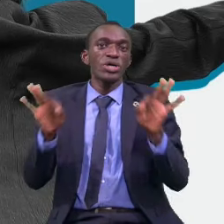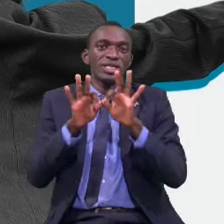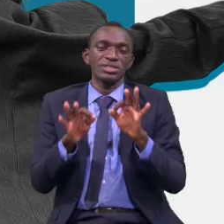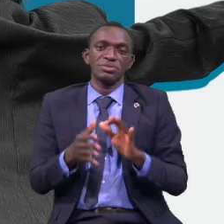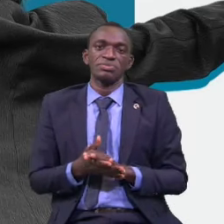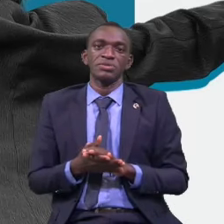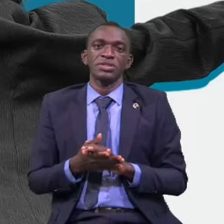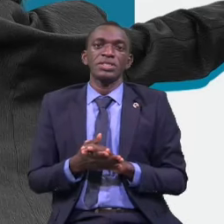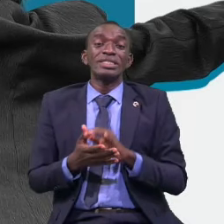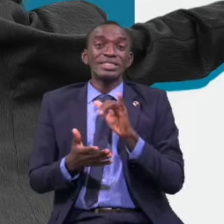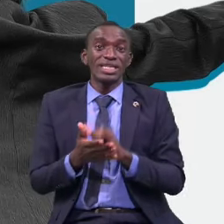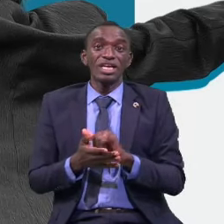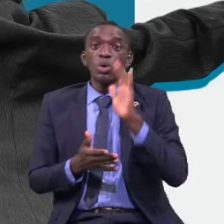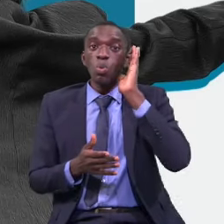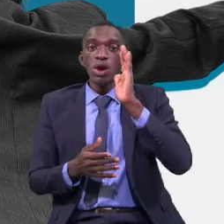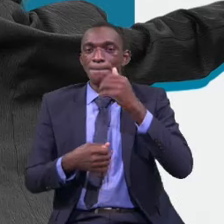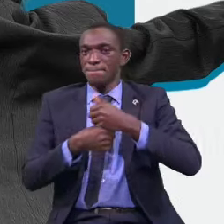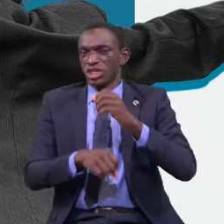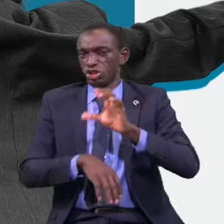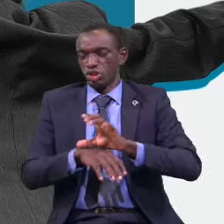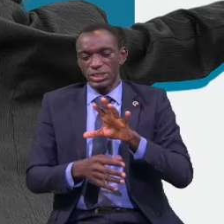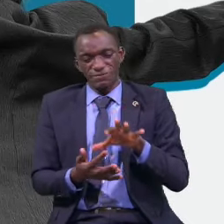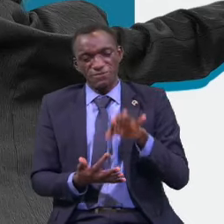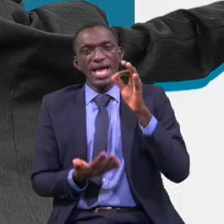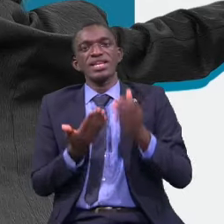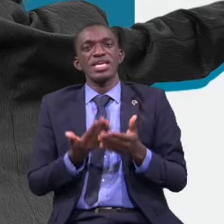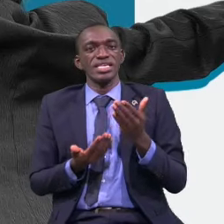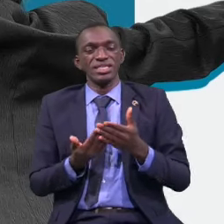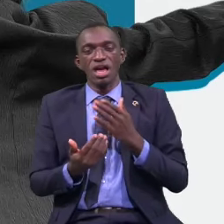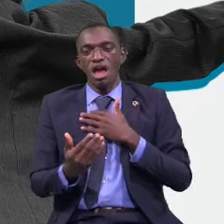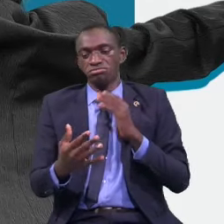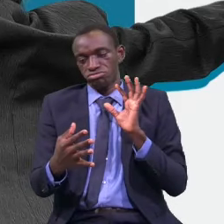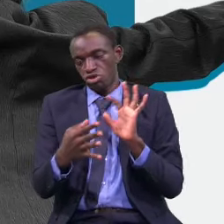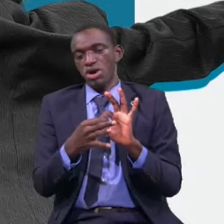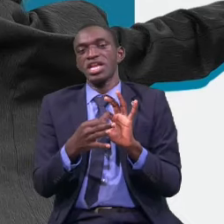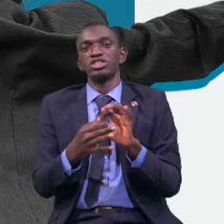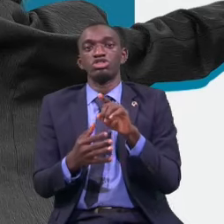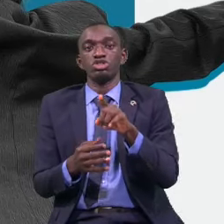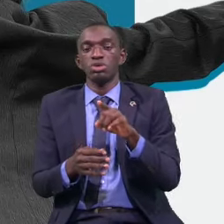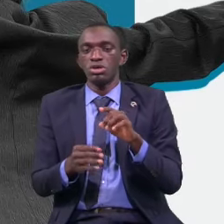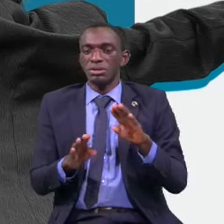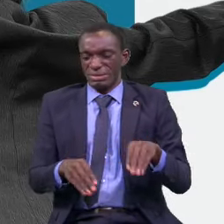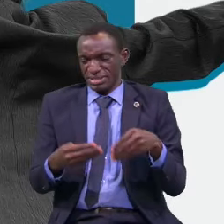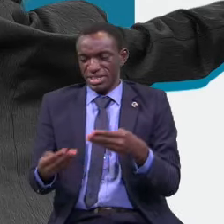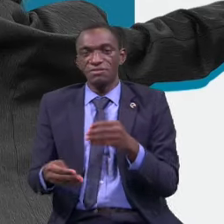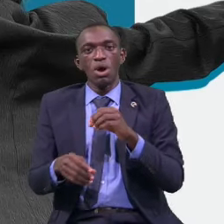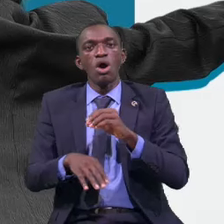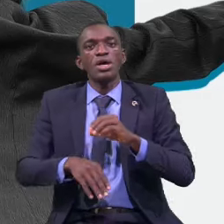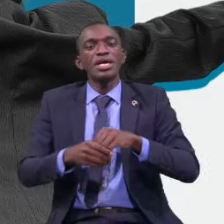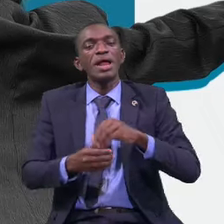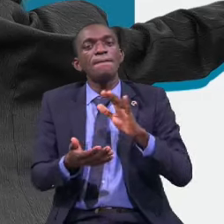that will make the church to connect with you, please supply on the paper given to you.